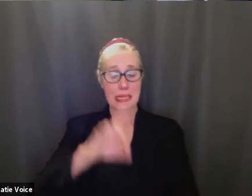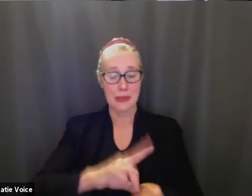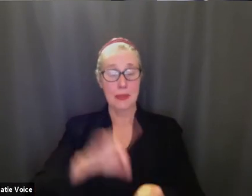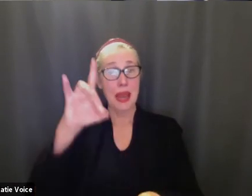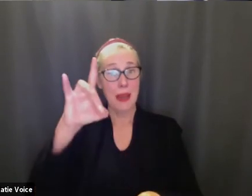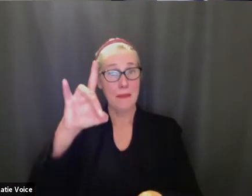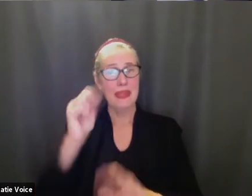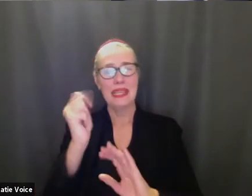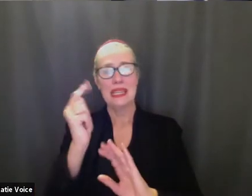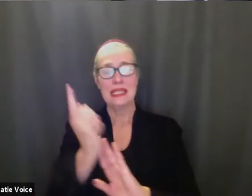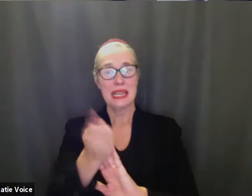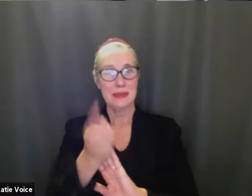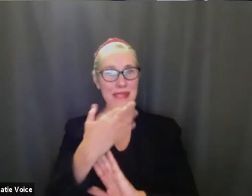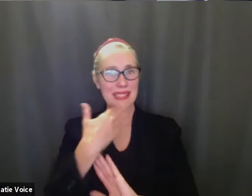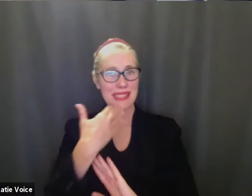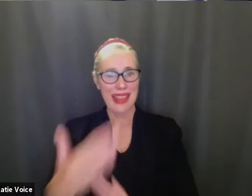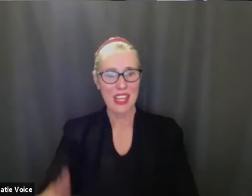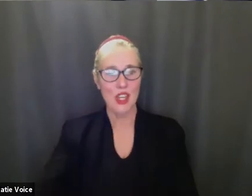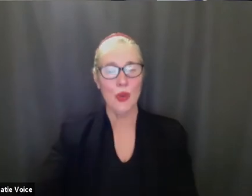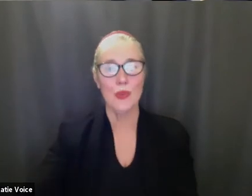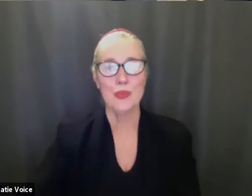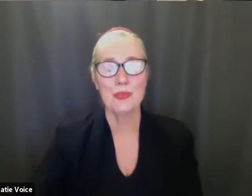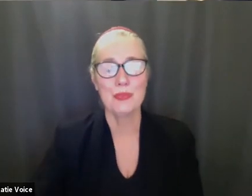now thank you